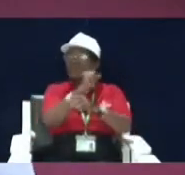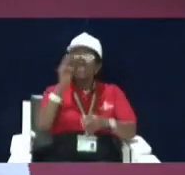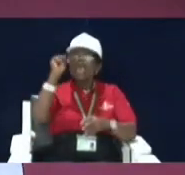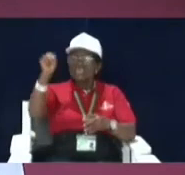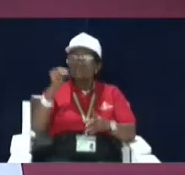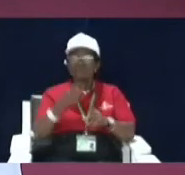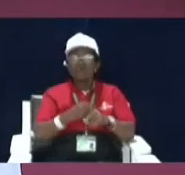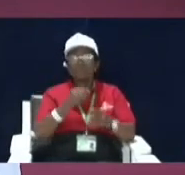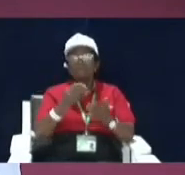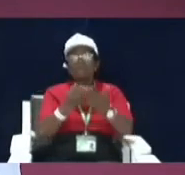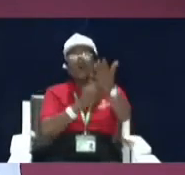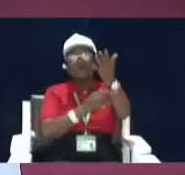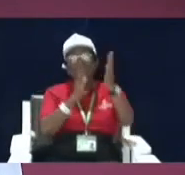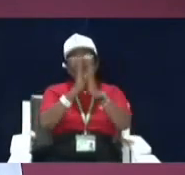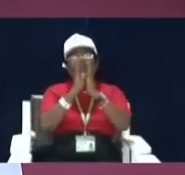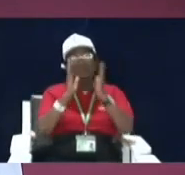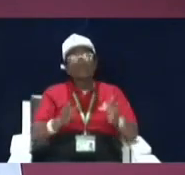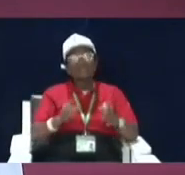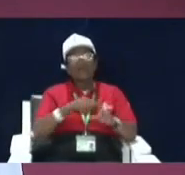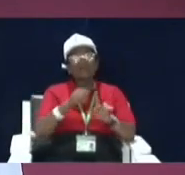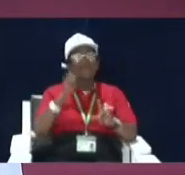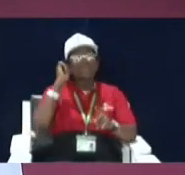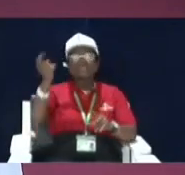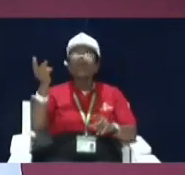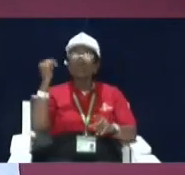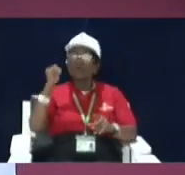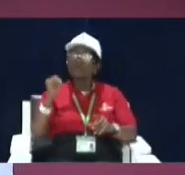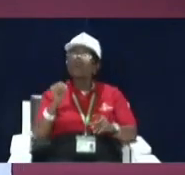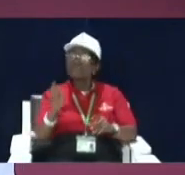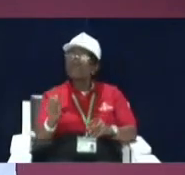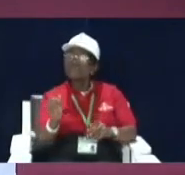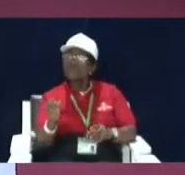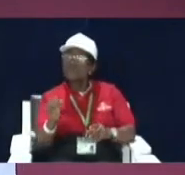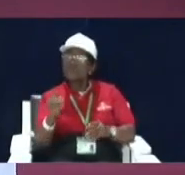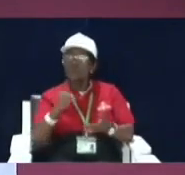When he was just few weeks to 100,